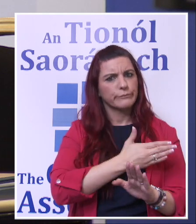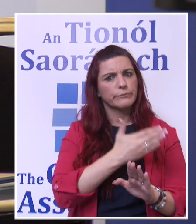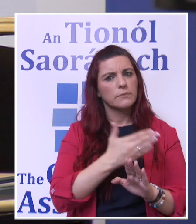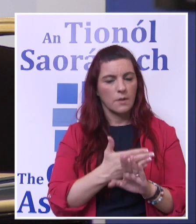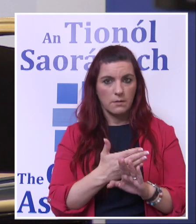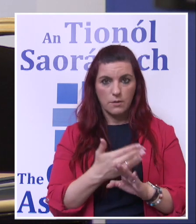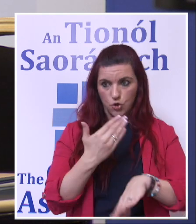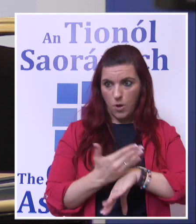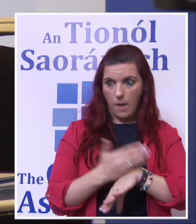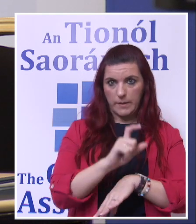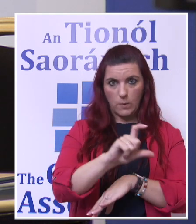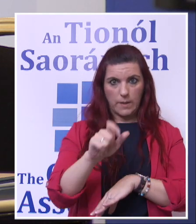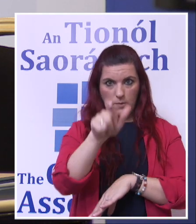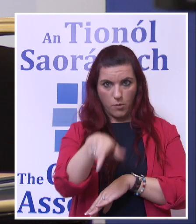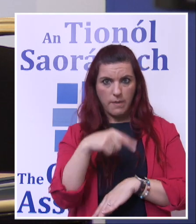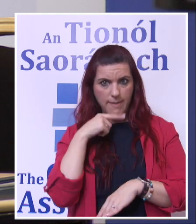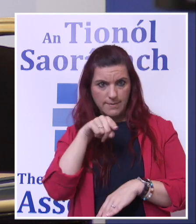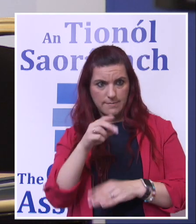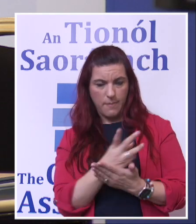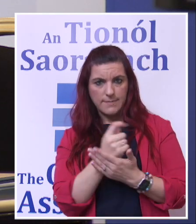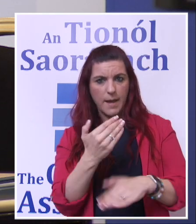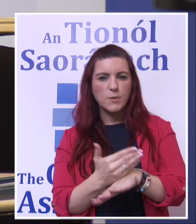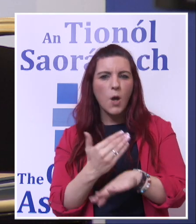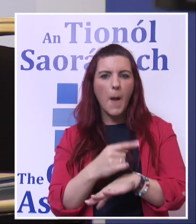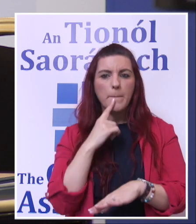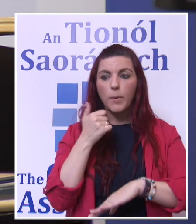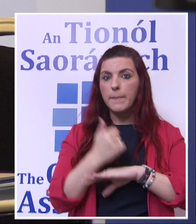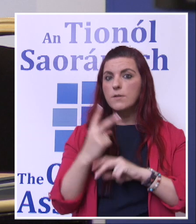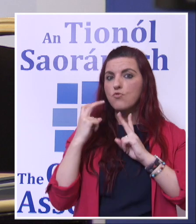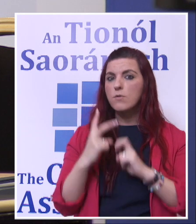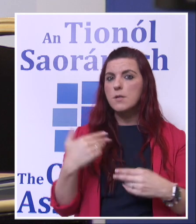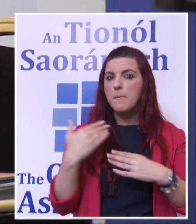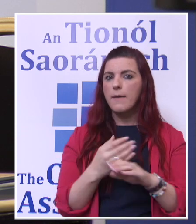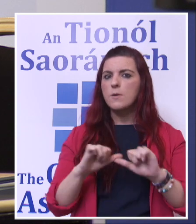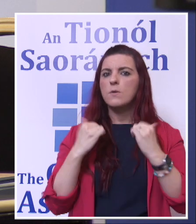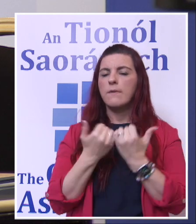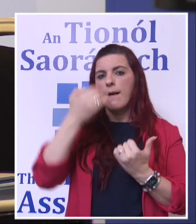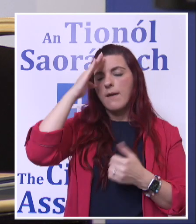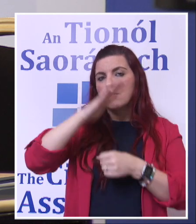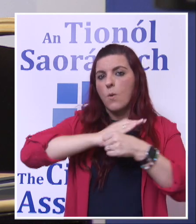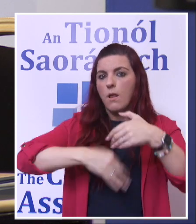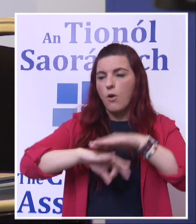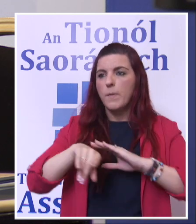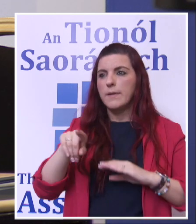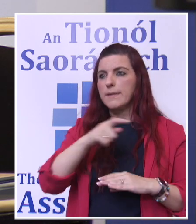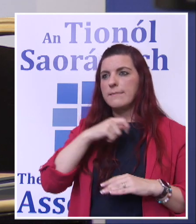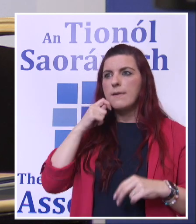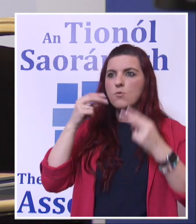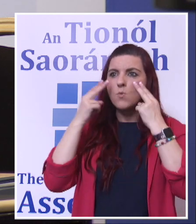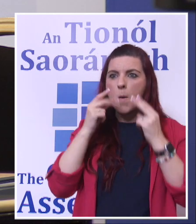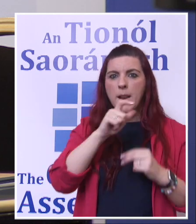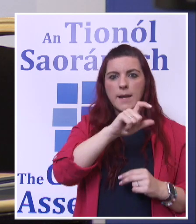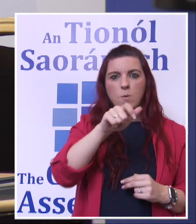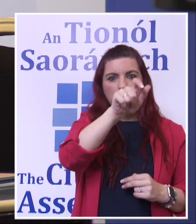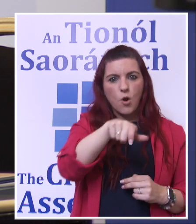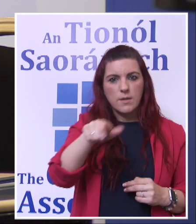being a councillor is a part-time job, but based on research by the Association of Irish Local Government, the typical councillor puts